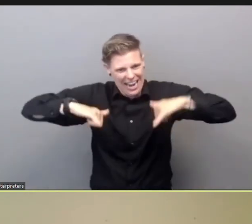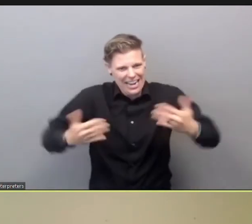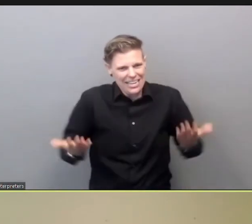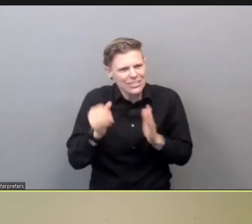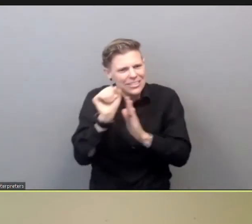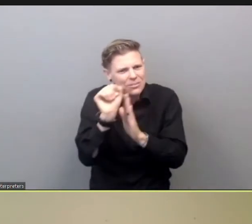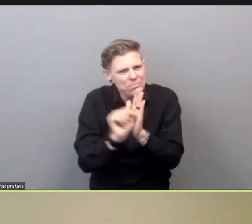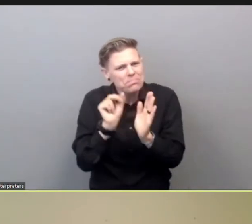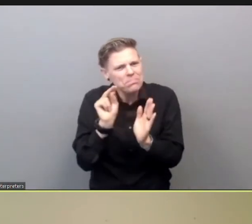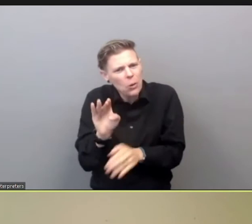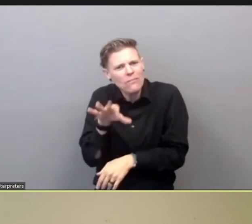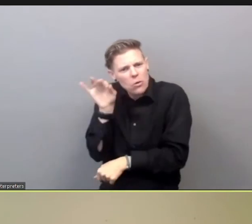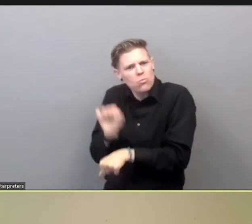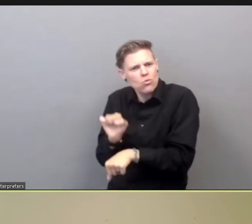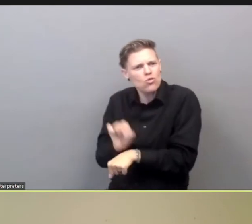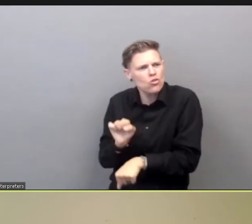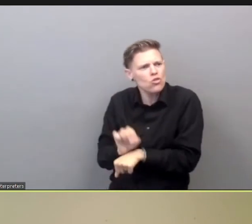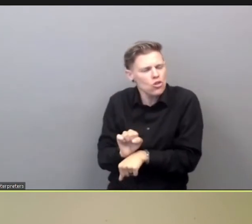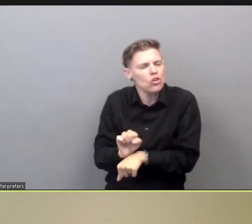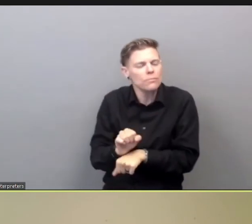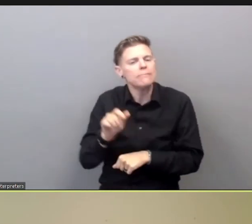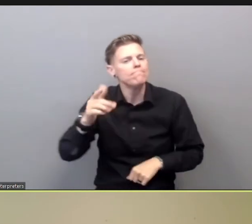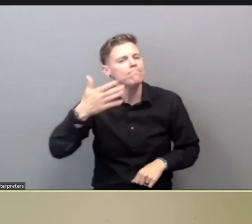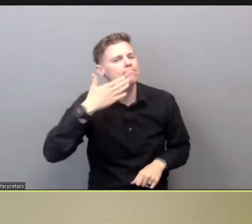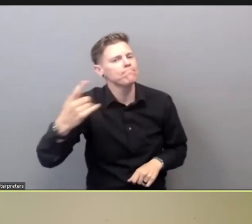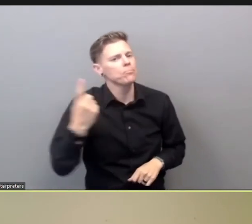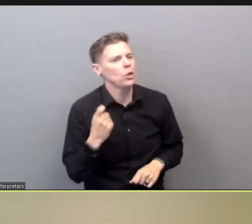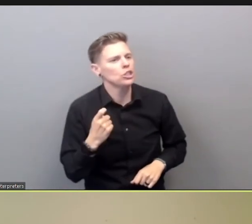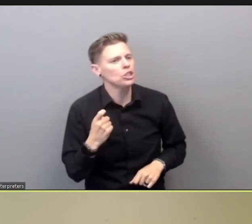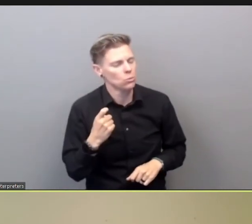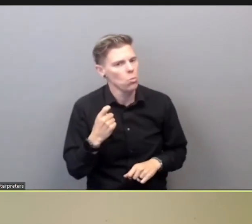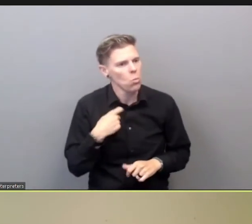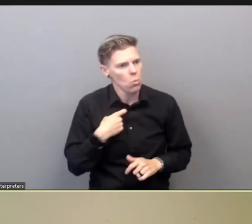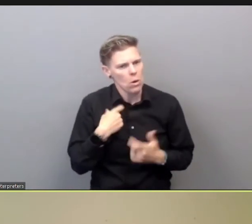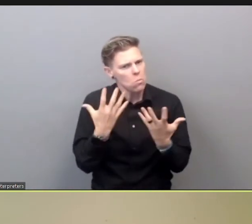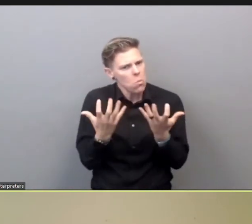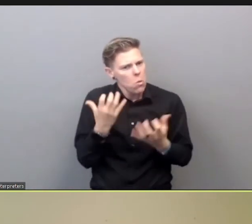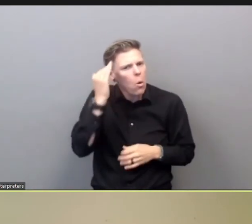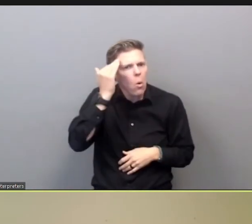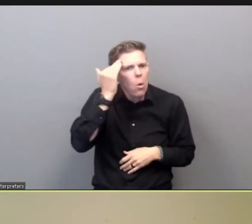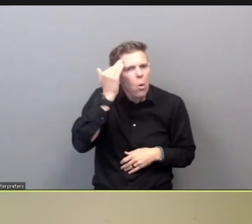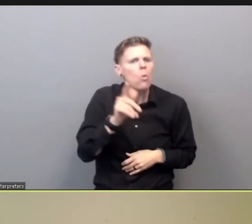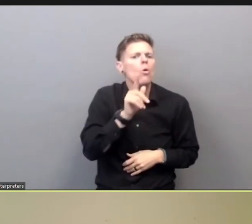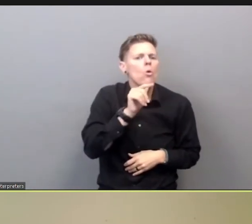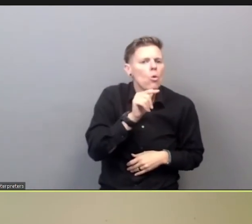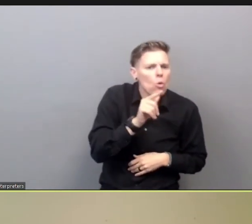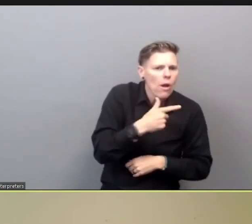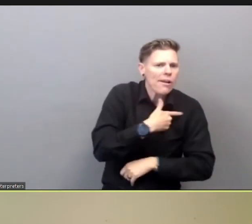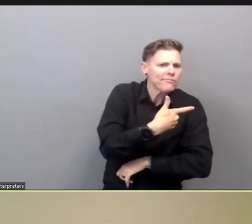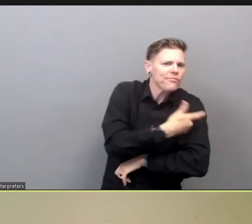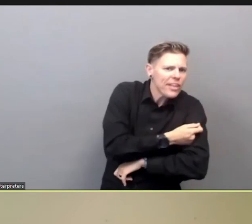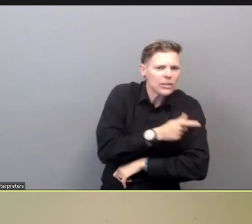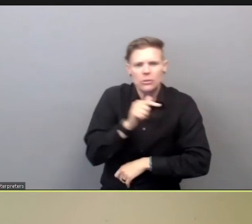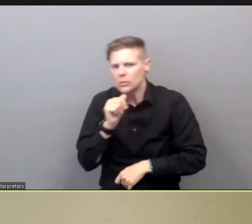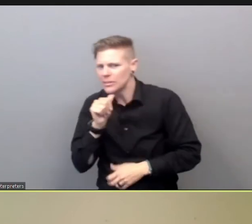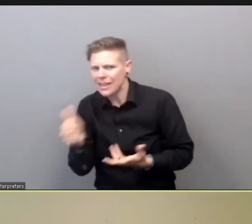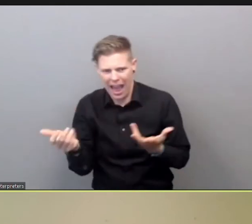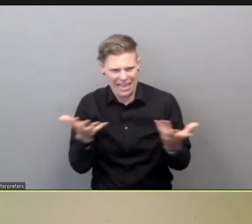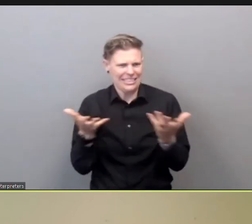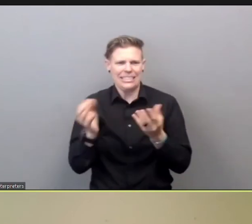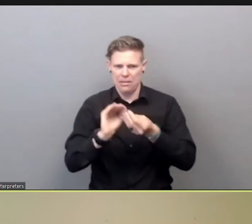does drive an interest now for us to understand what the impact has been, and certainly ensuring that there isn't going to be